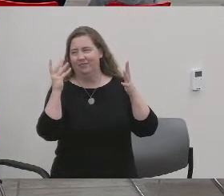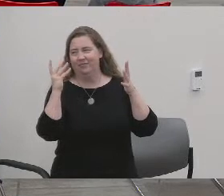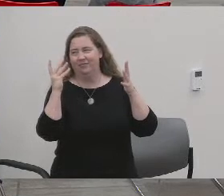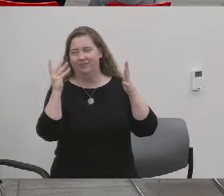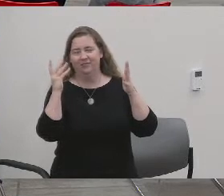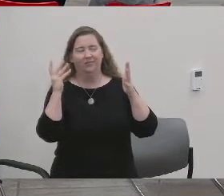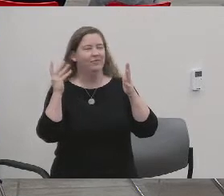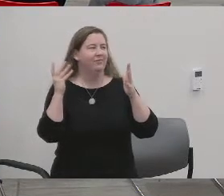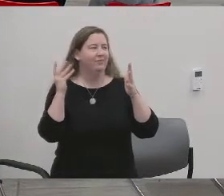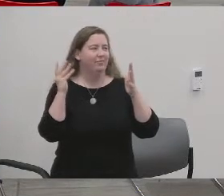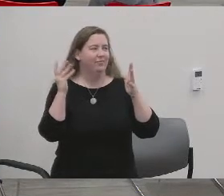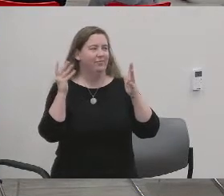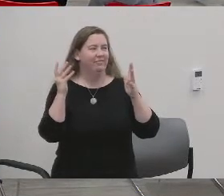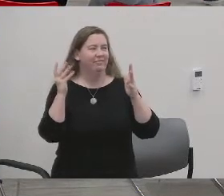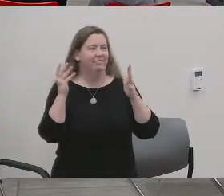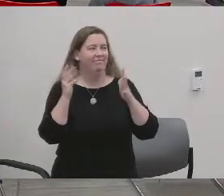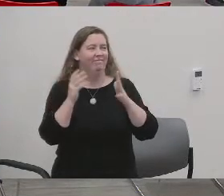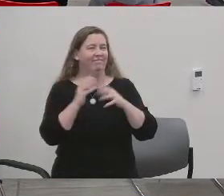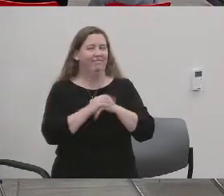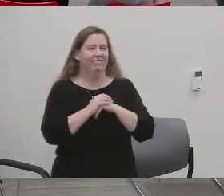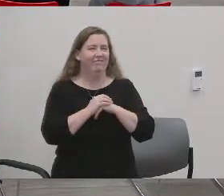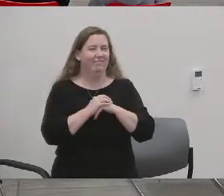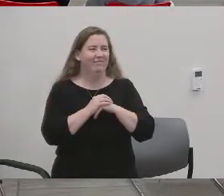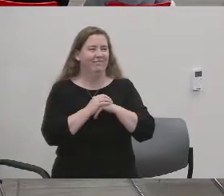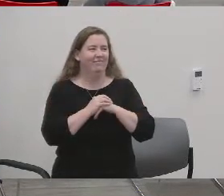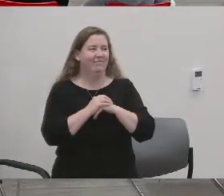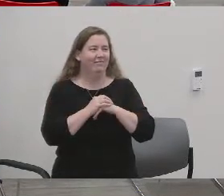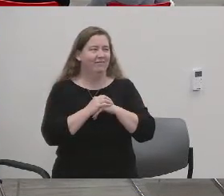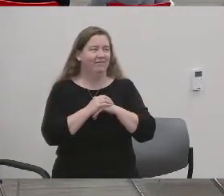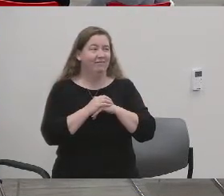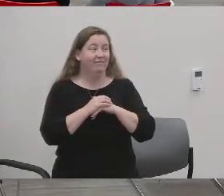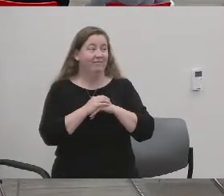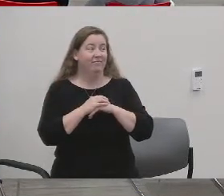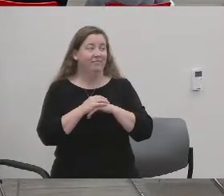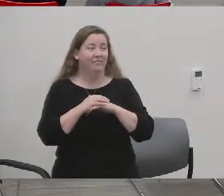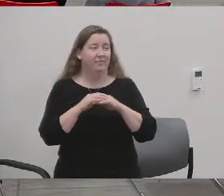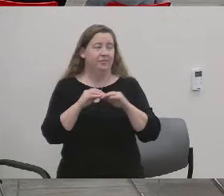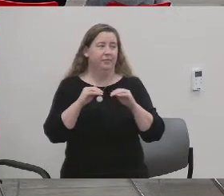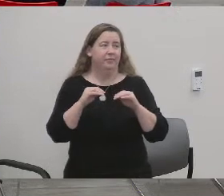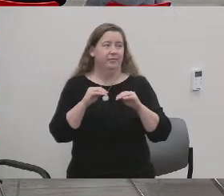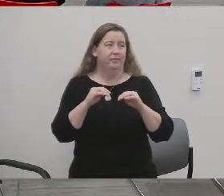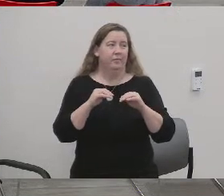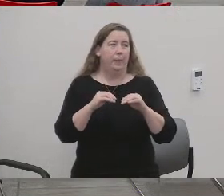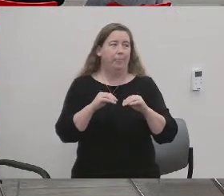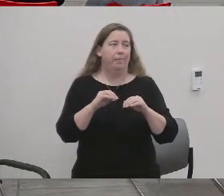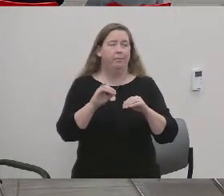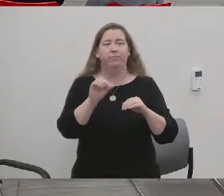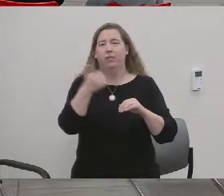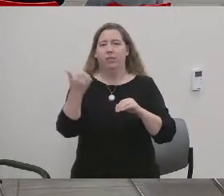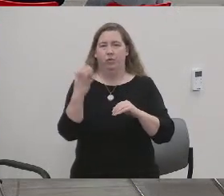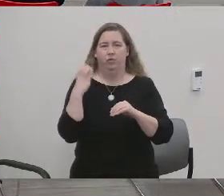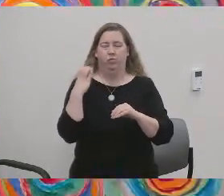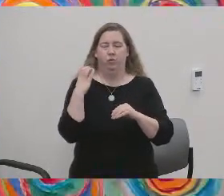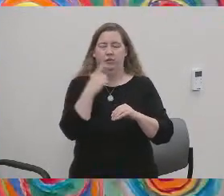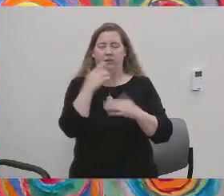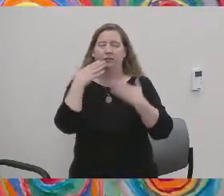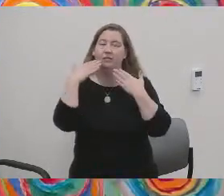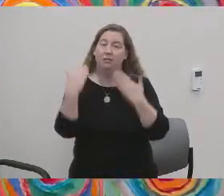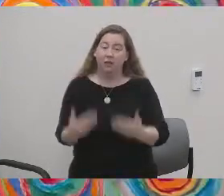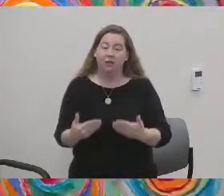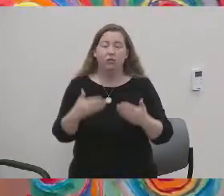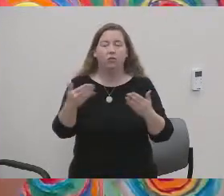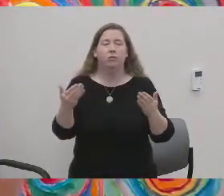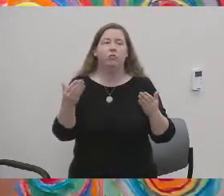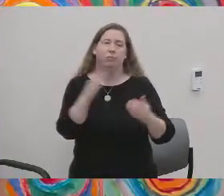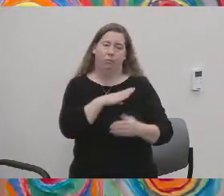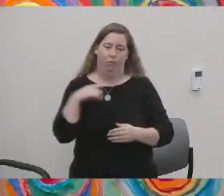And Coach Michael, I don't know if you want to say a word, but the floor is yours if you want to do that. First off, I just want to start off by saying thank you guys for inviting us